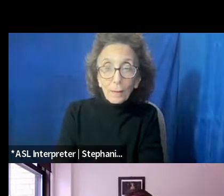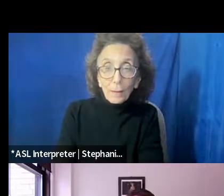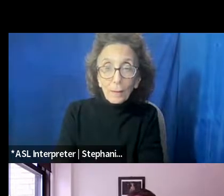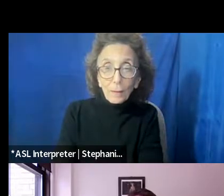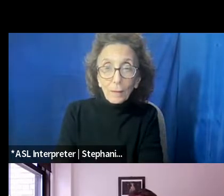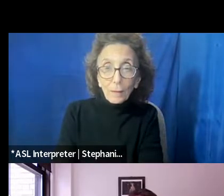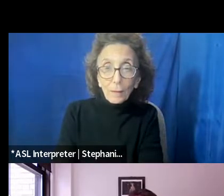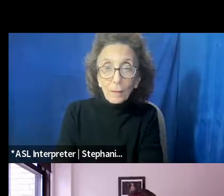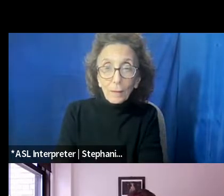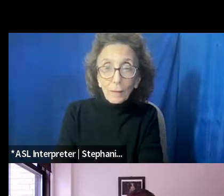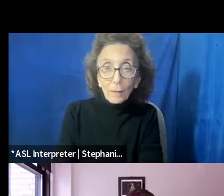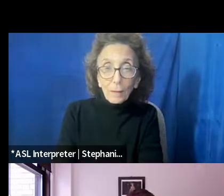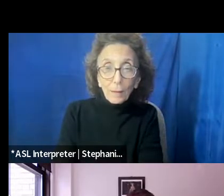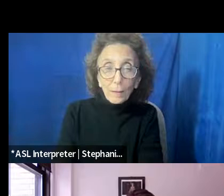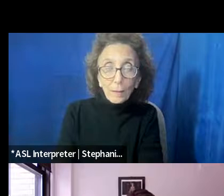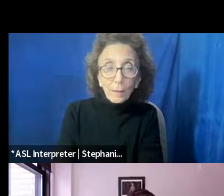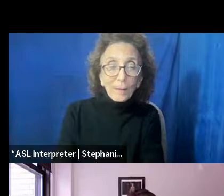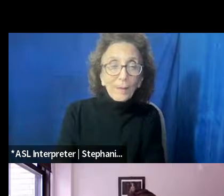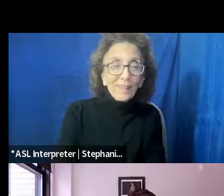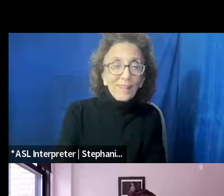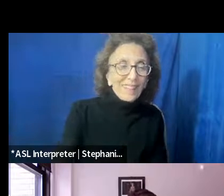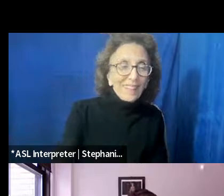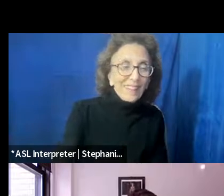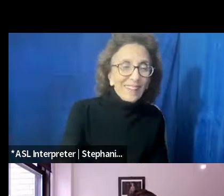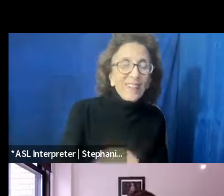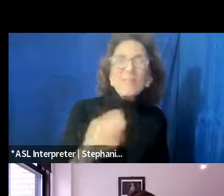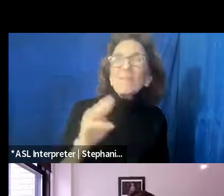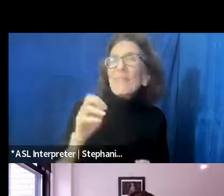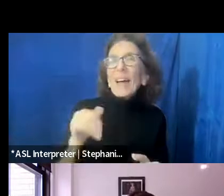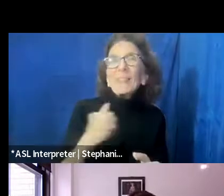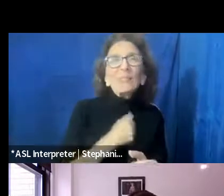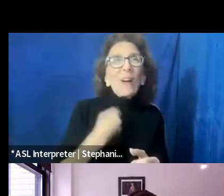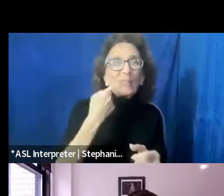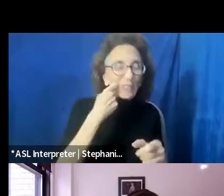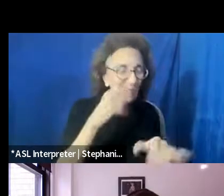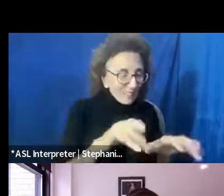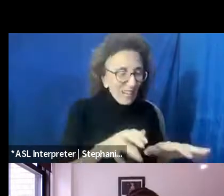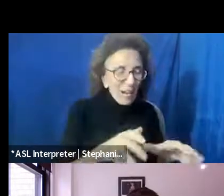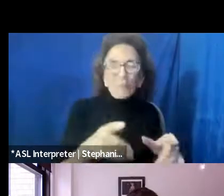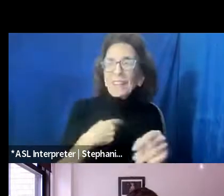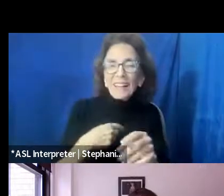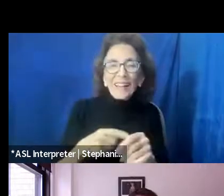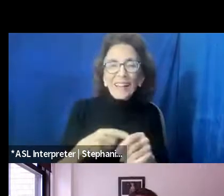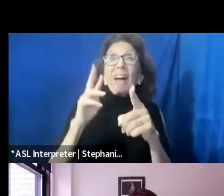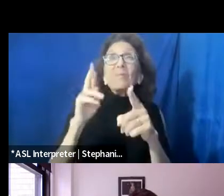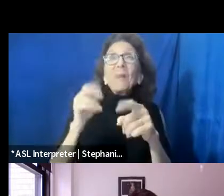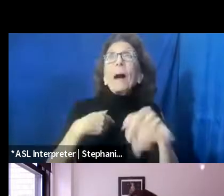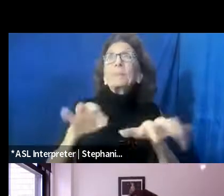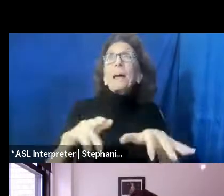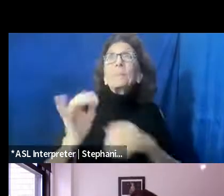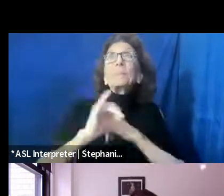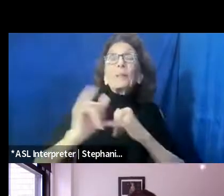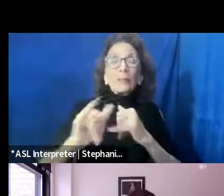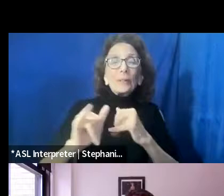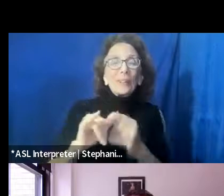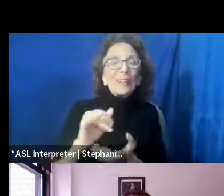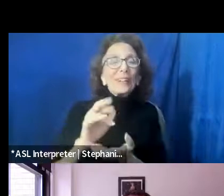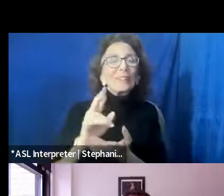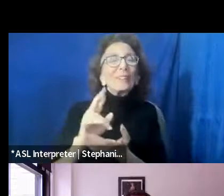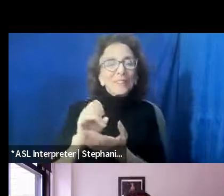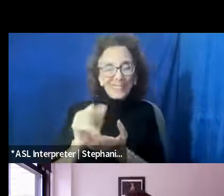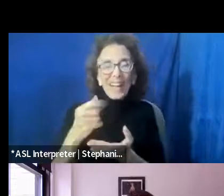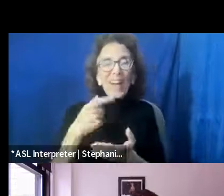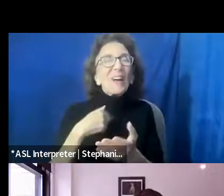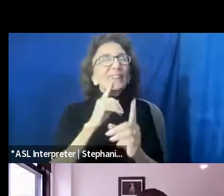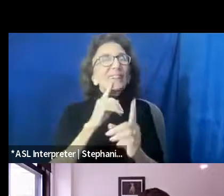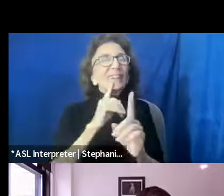I was attempting to type at the same time. Can you repeat the first? I was also typing. So. Yeah, I shall repeat. Yeah. So